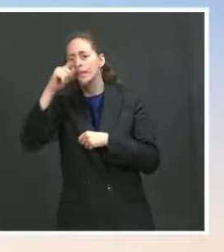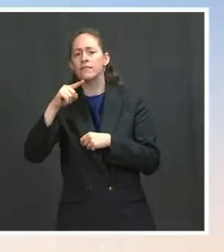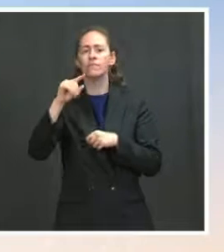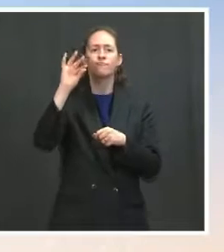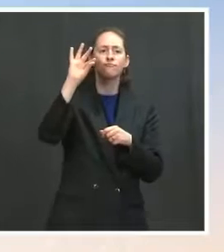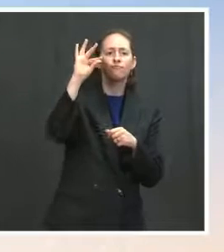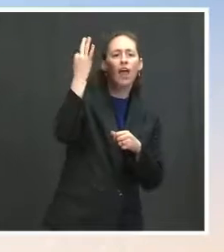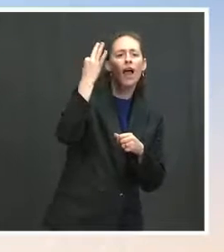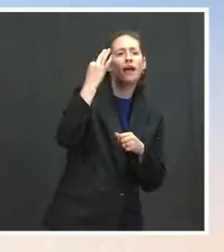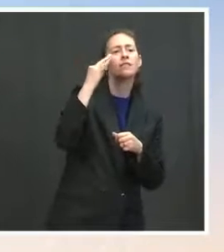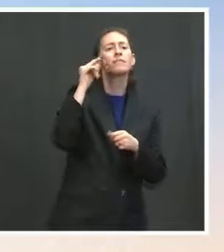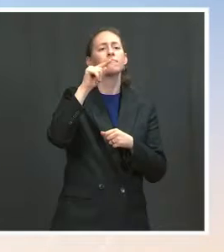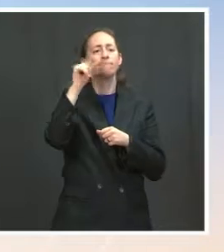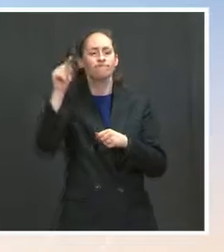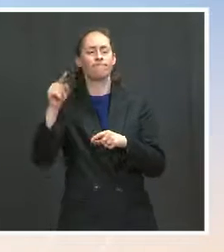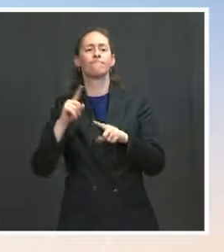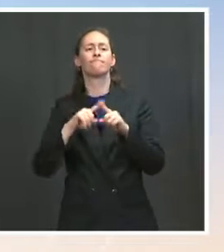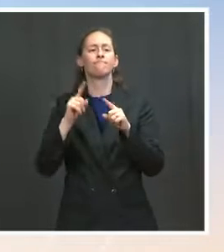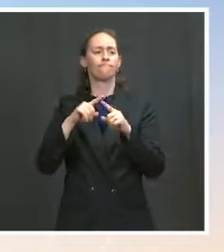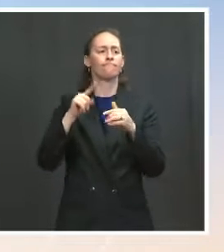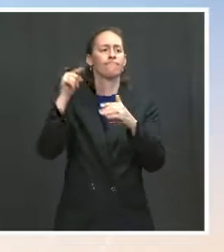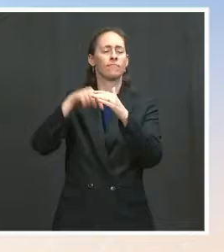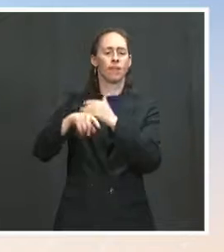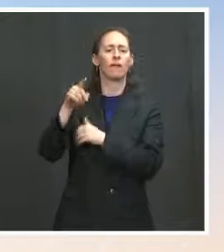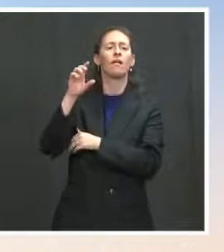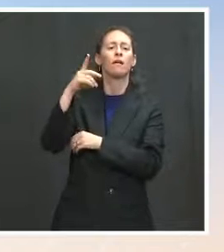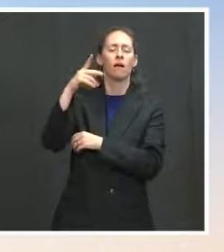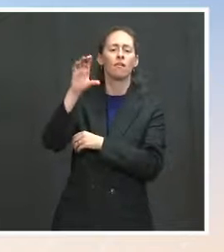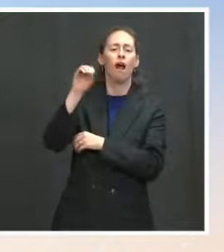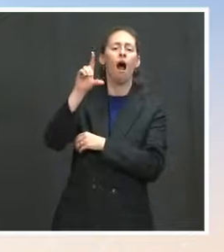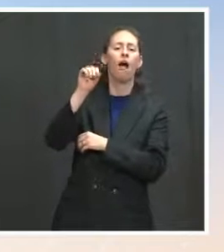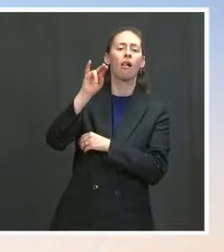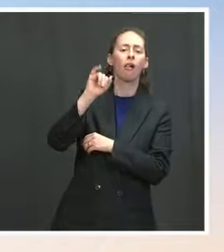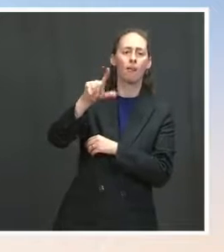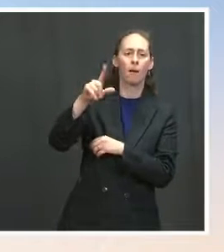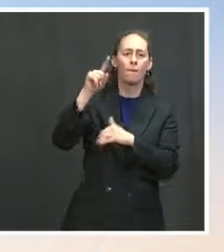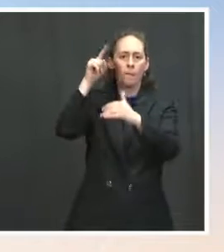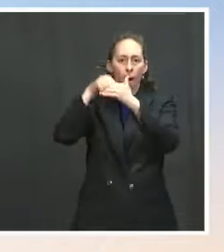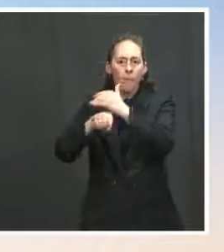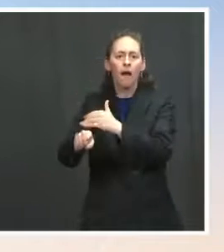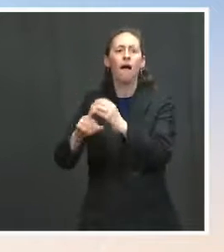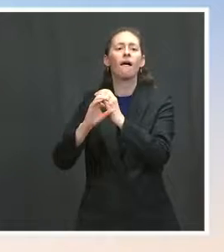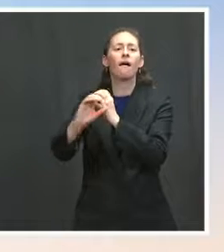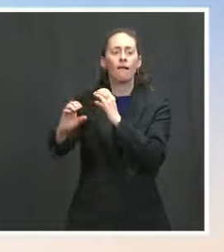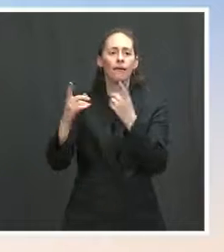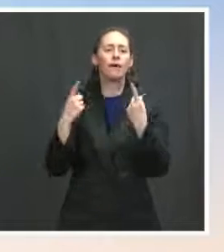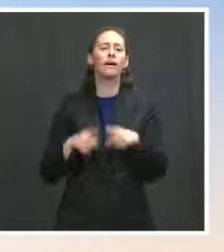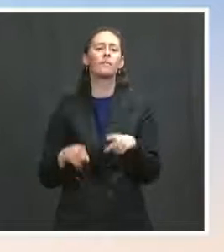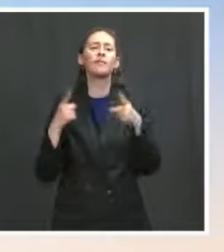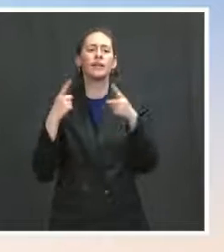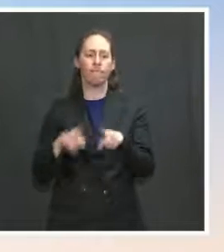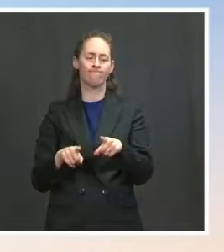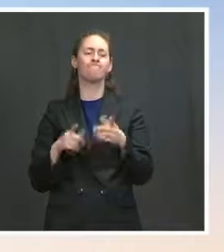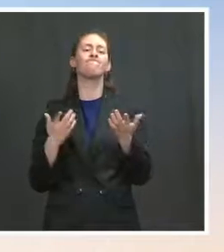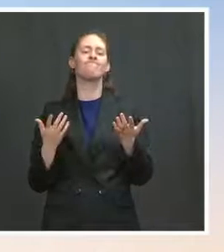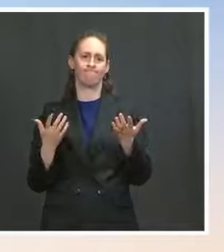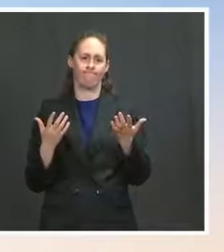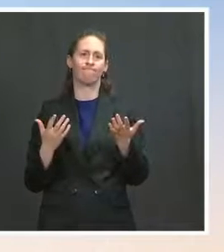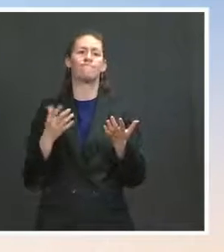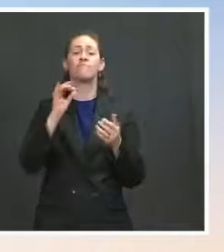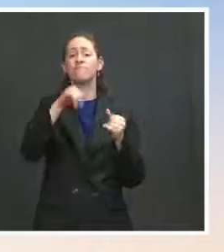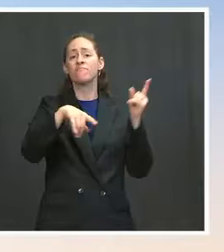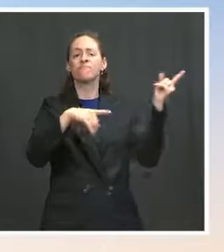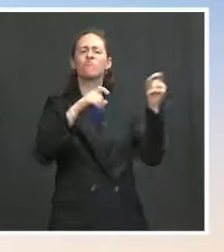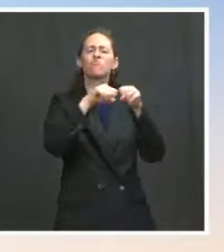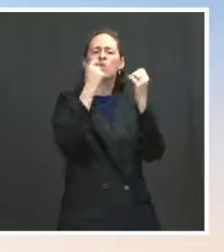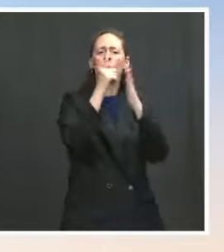United Kingdom. These attacks have been on the rise for years because these criminal groups are able to make a profit off the backs of businesses, schools,